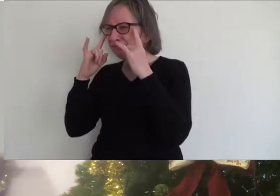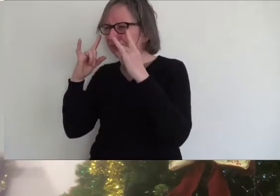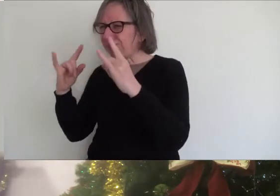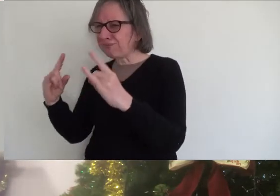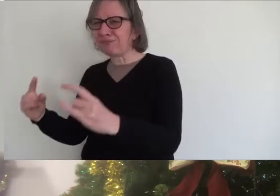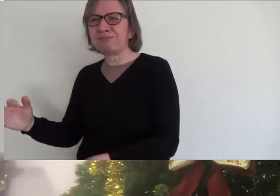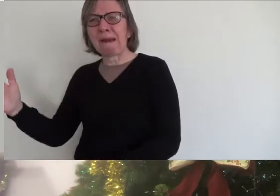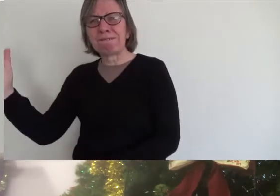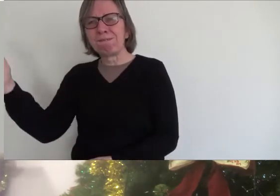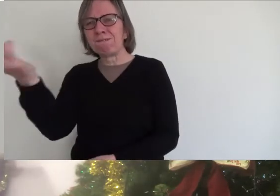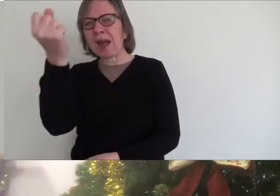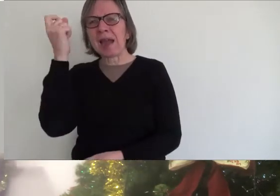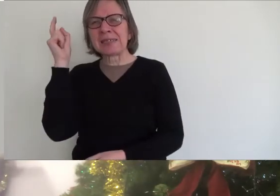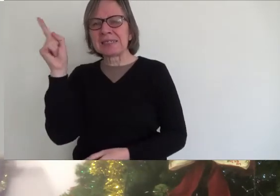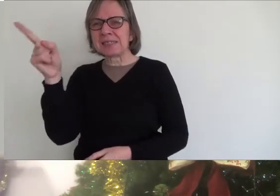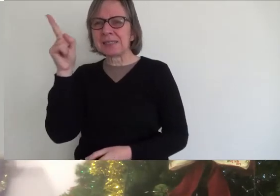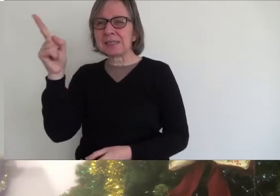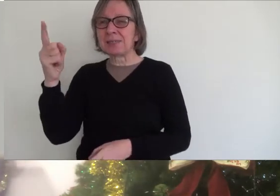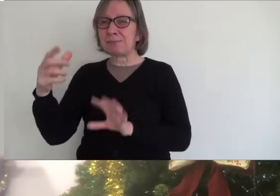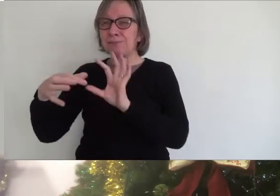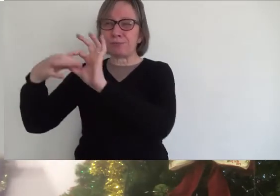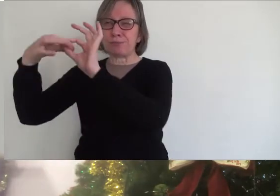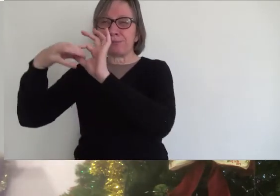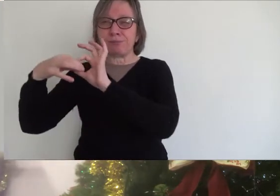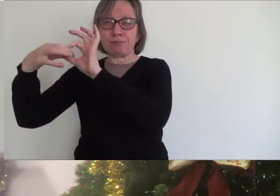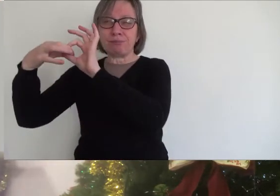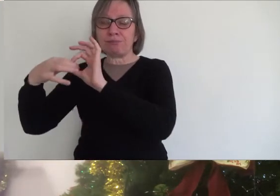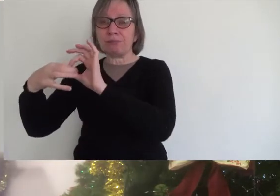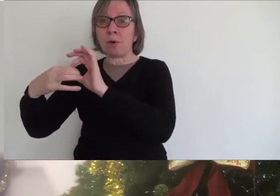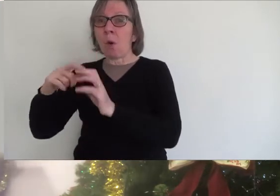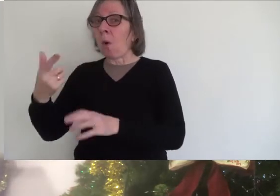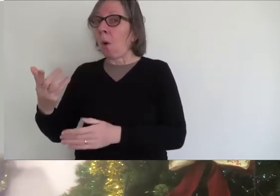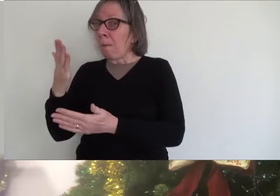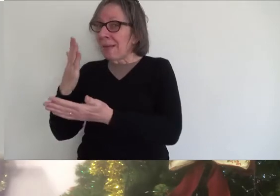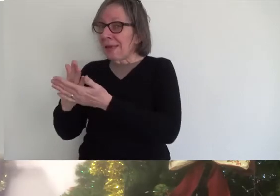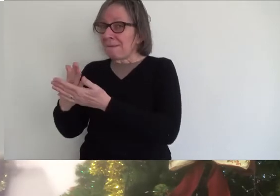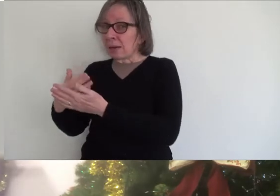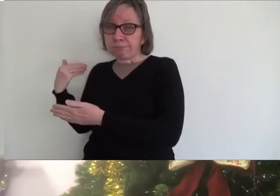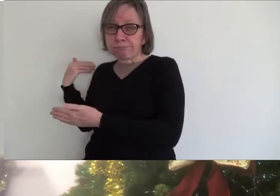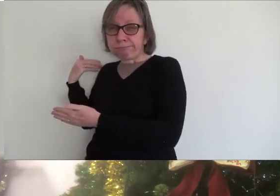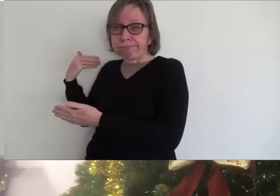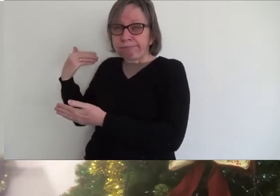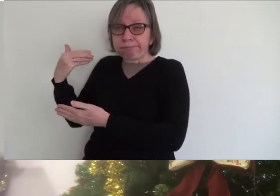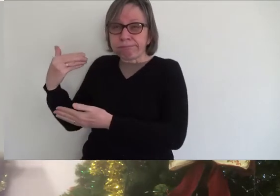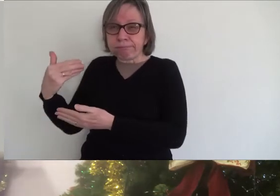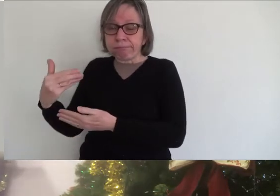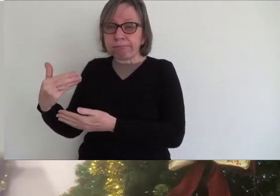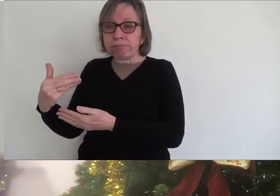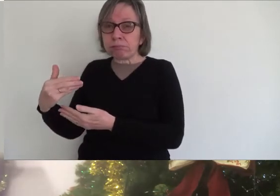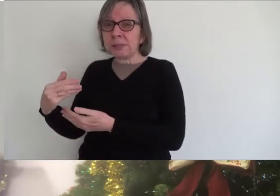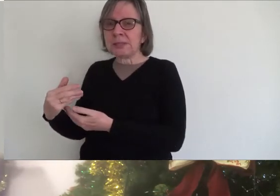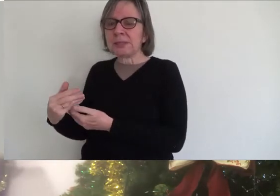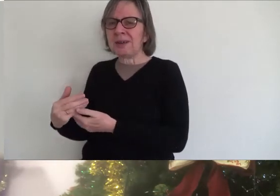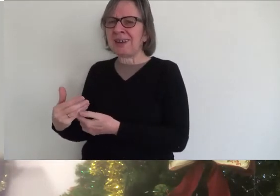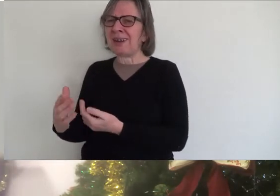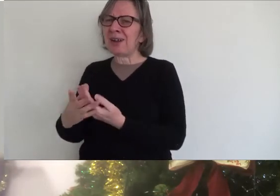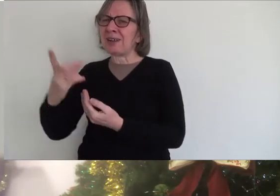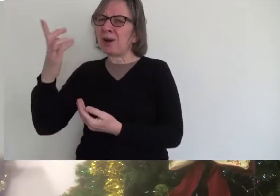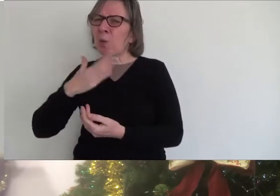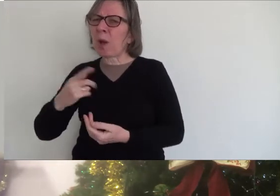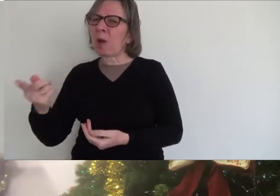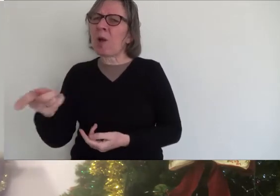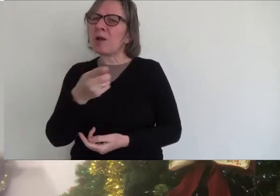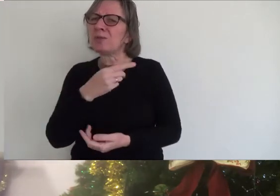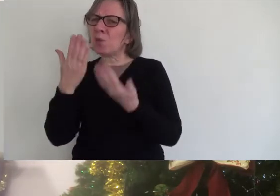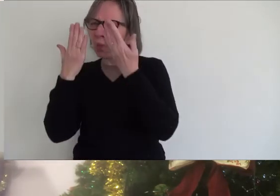very first time. Or as a believer, it's just to come and worship,